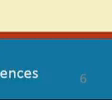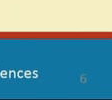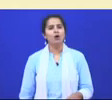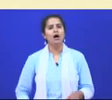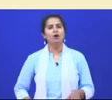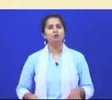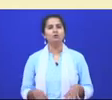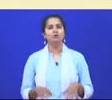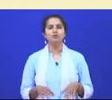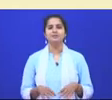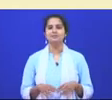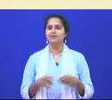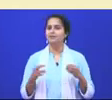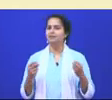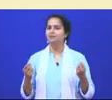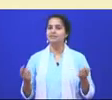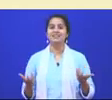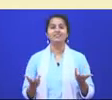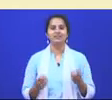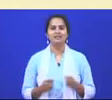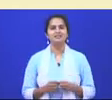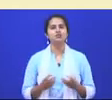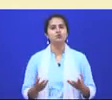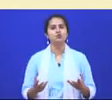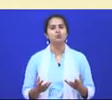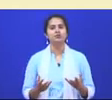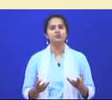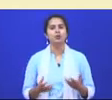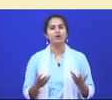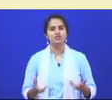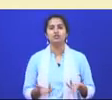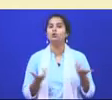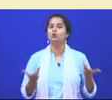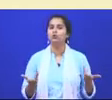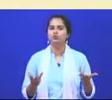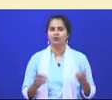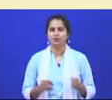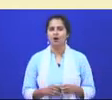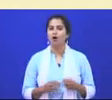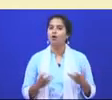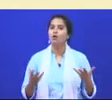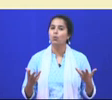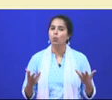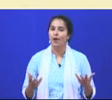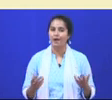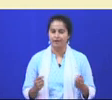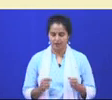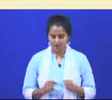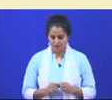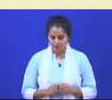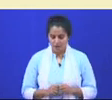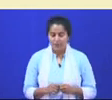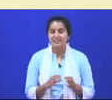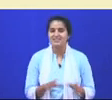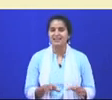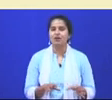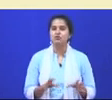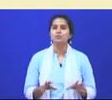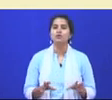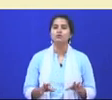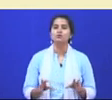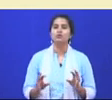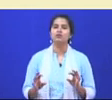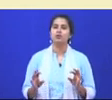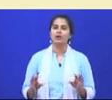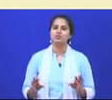We have seen now how this the seventh case is used with the question kutra or where. But this can